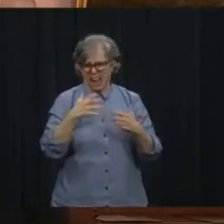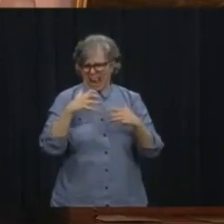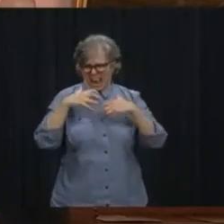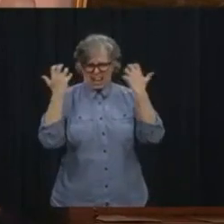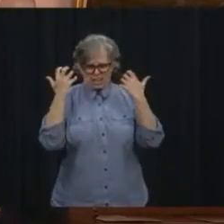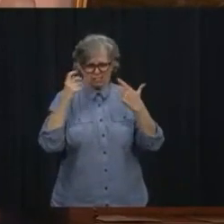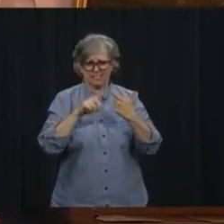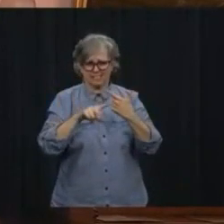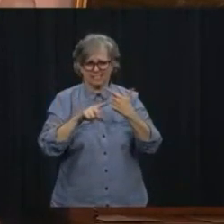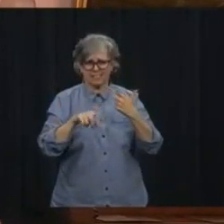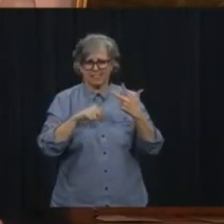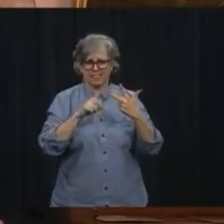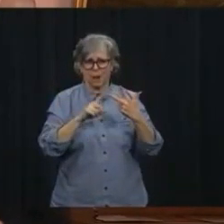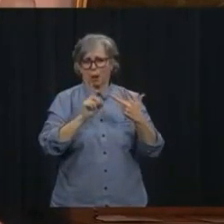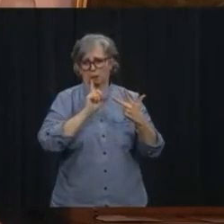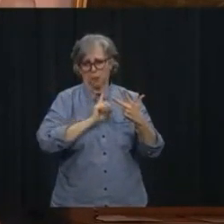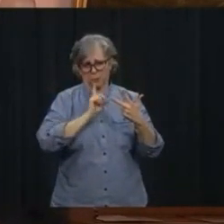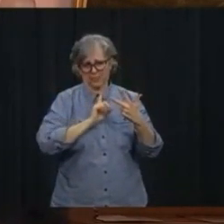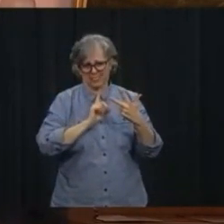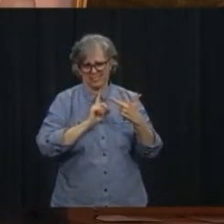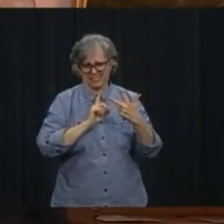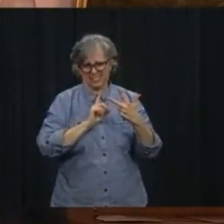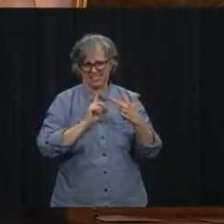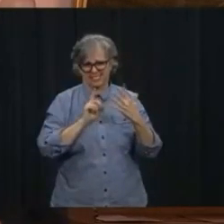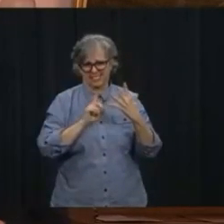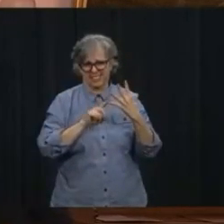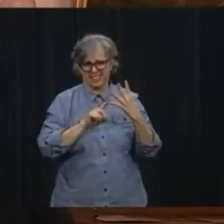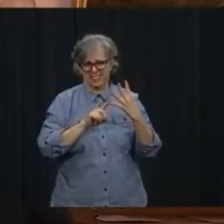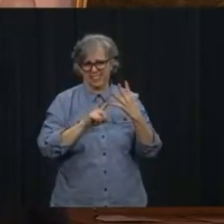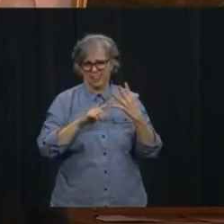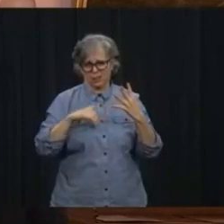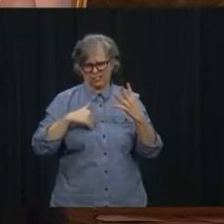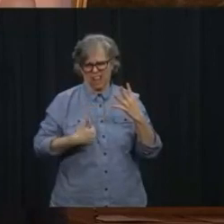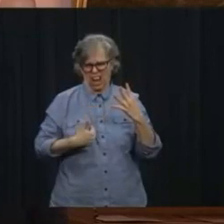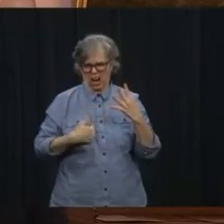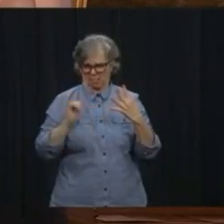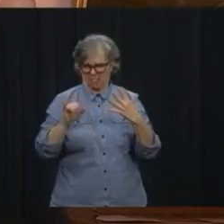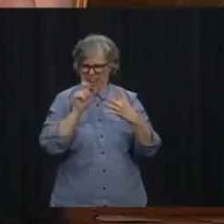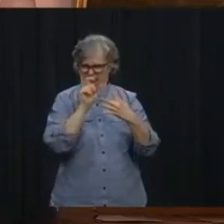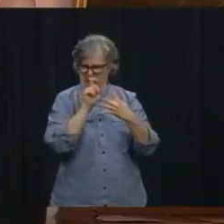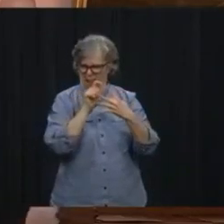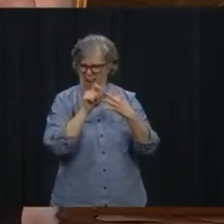we need to step away and unplug, but when we do plug back in, use trusted